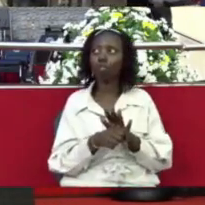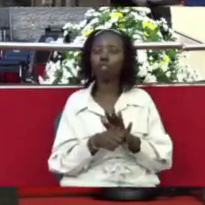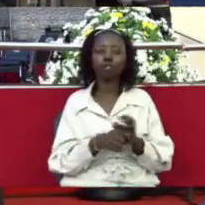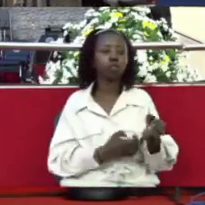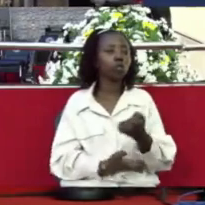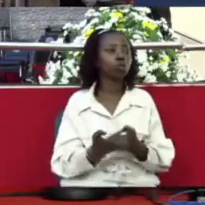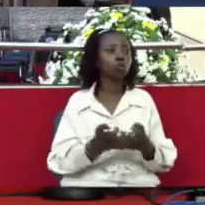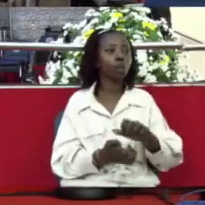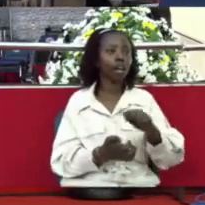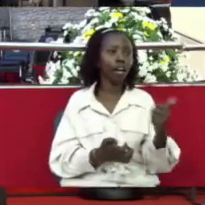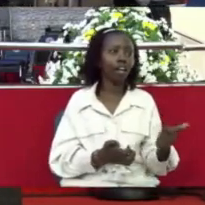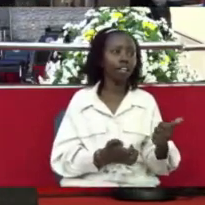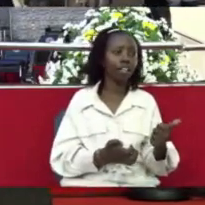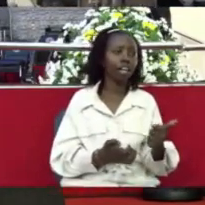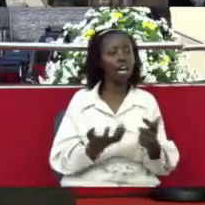5,000 shillings.